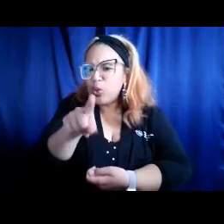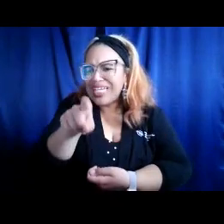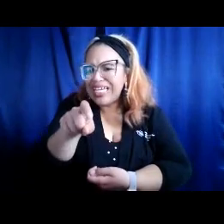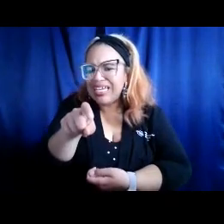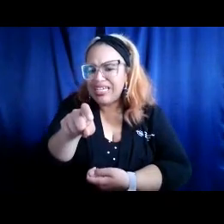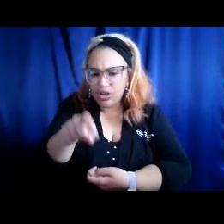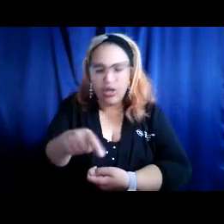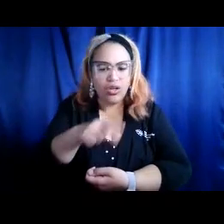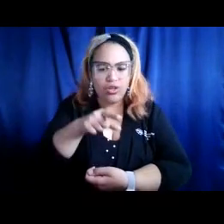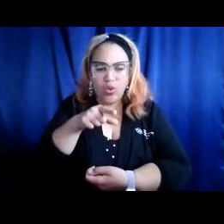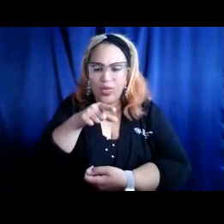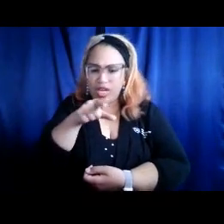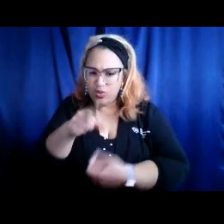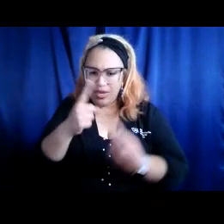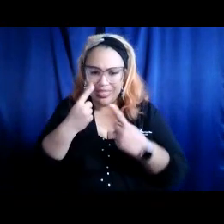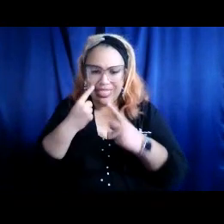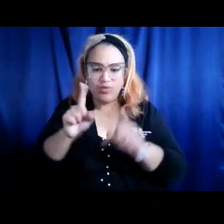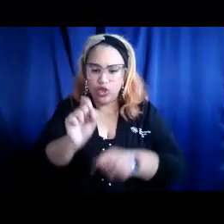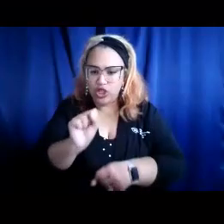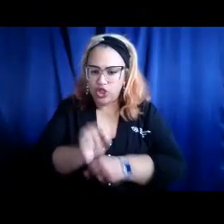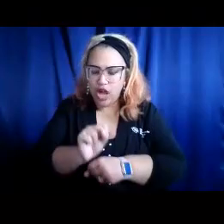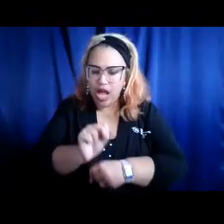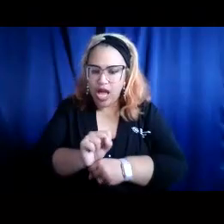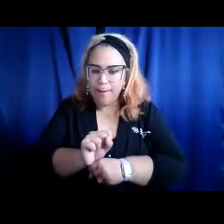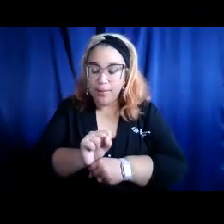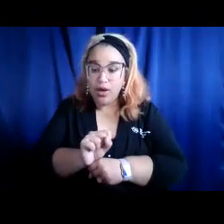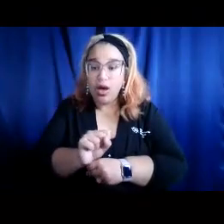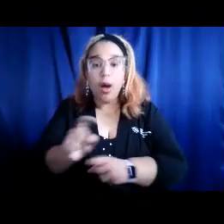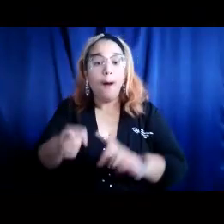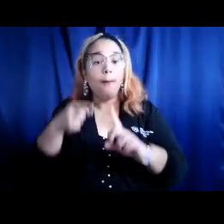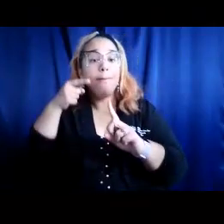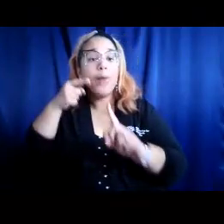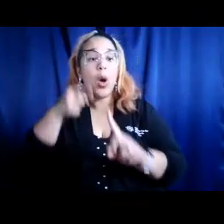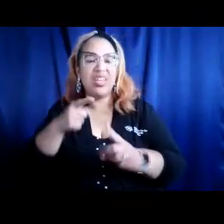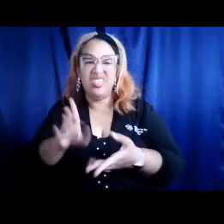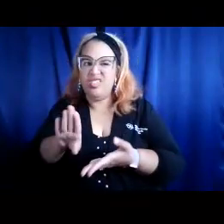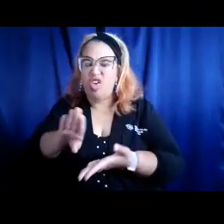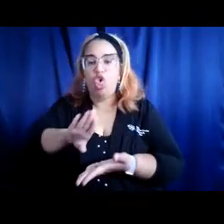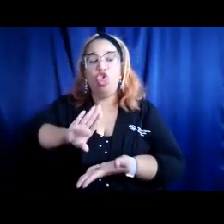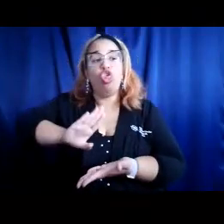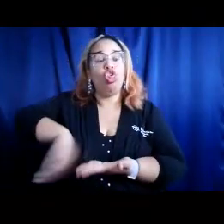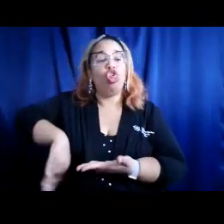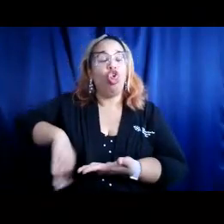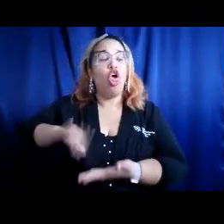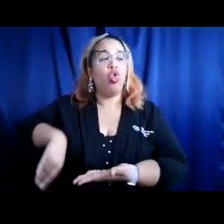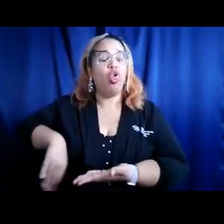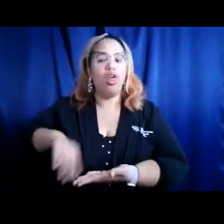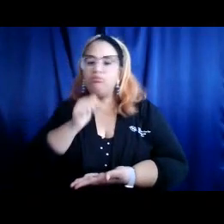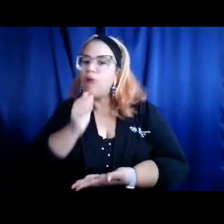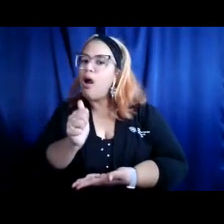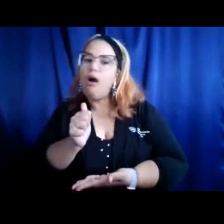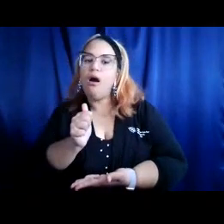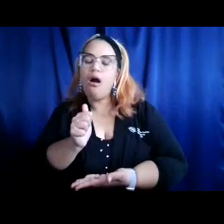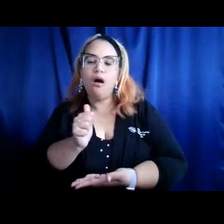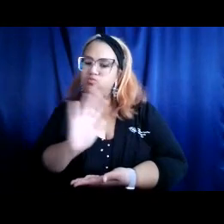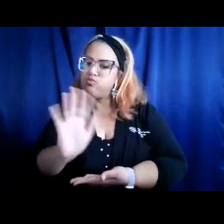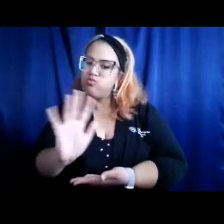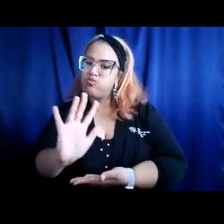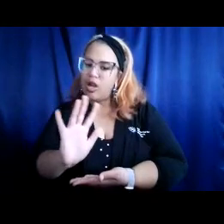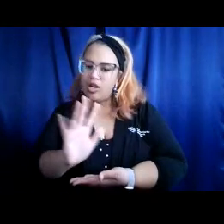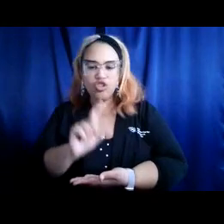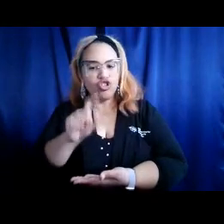is overlooked and that every employee feels supported to ask for what they need. Now, supervisors can also play a key